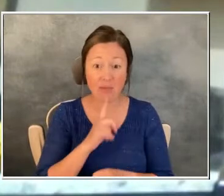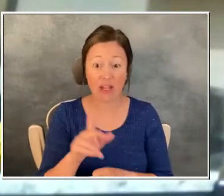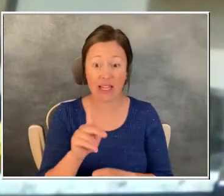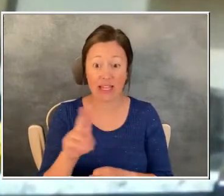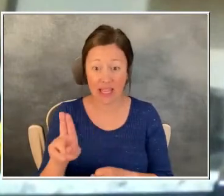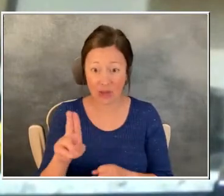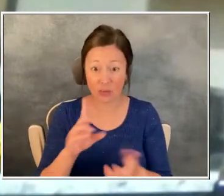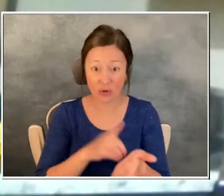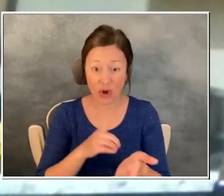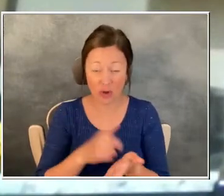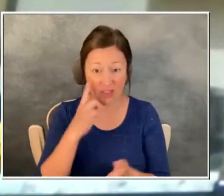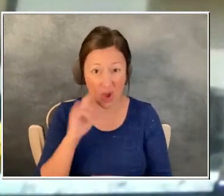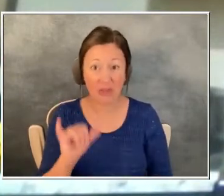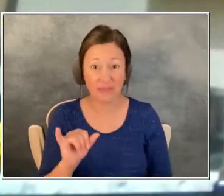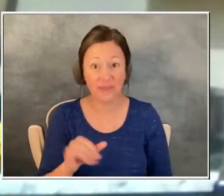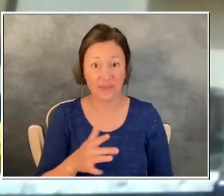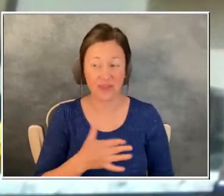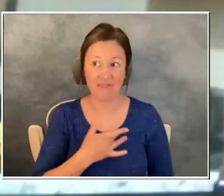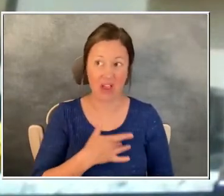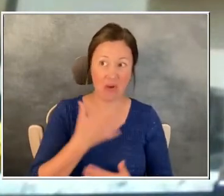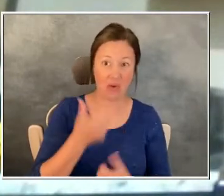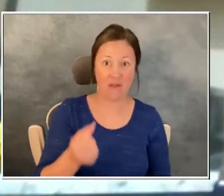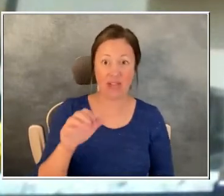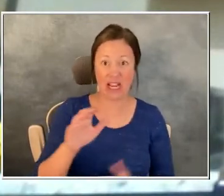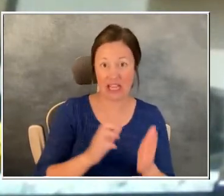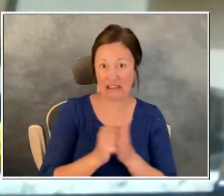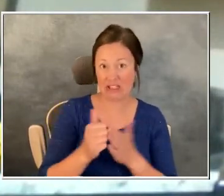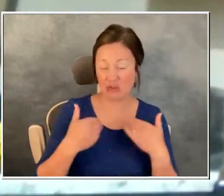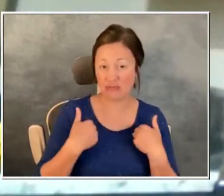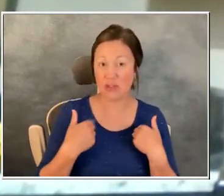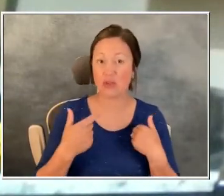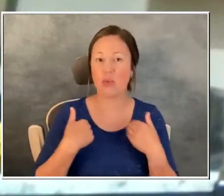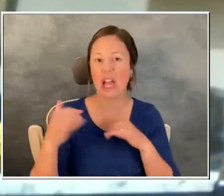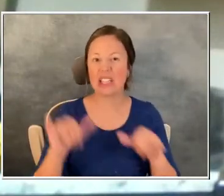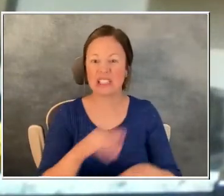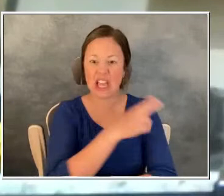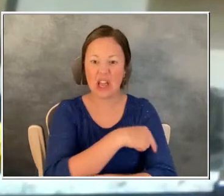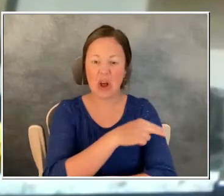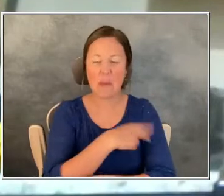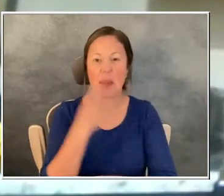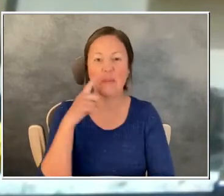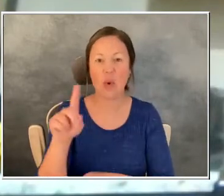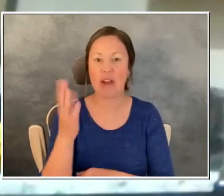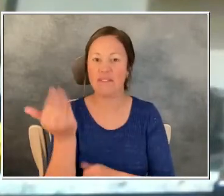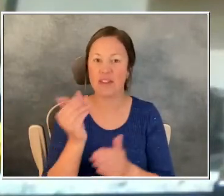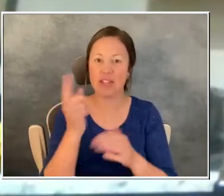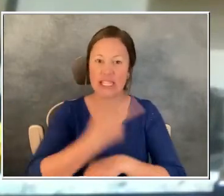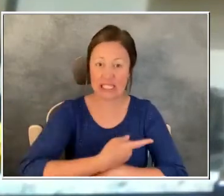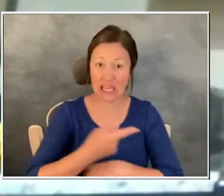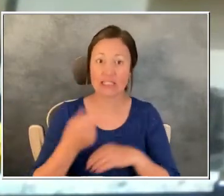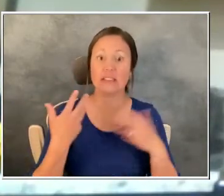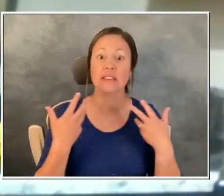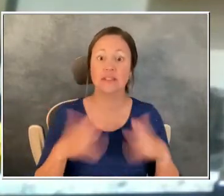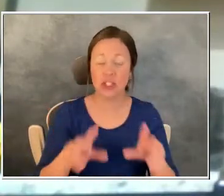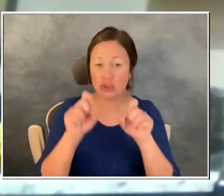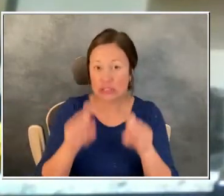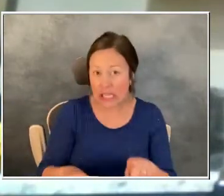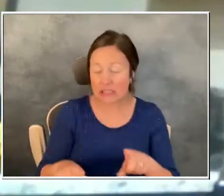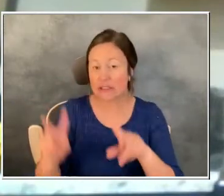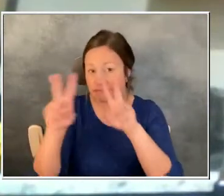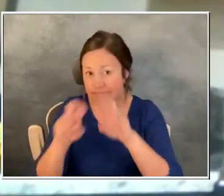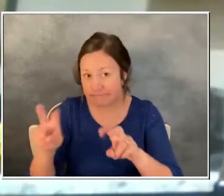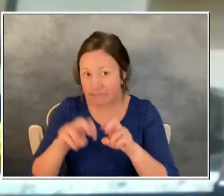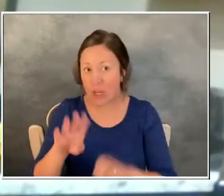cancer. So we did I was in the hospital at KU for about 15 days, and we did a biopsy there